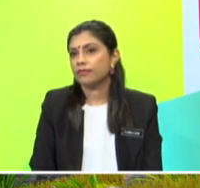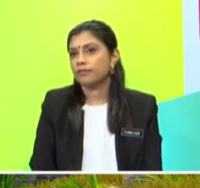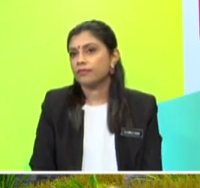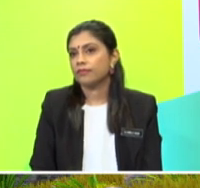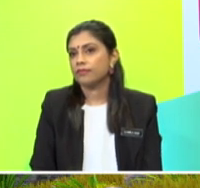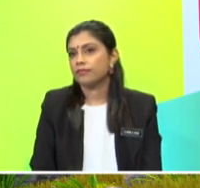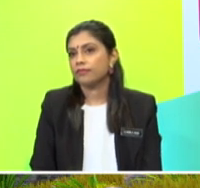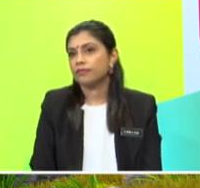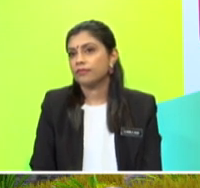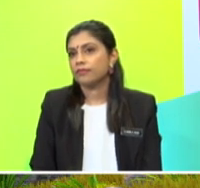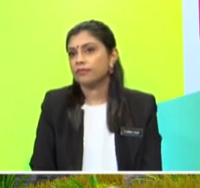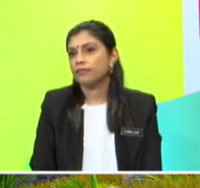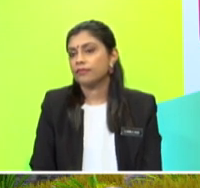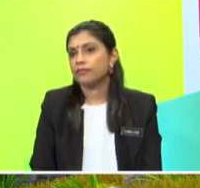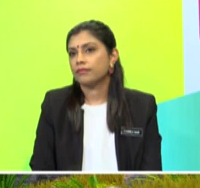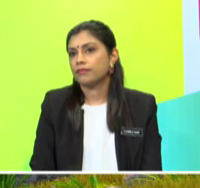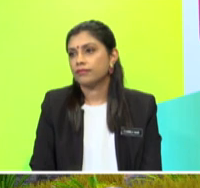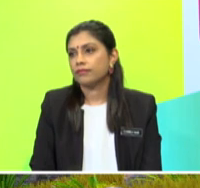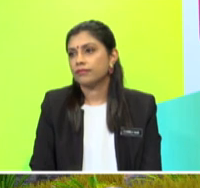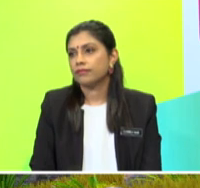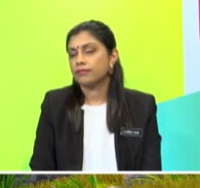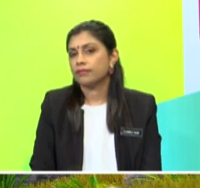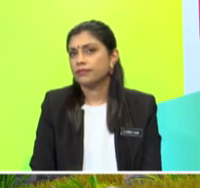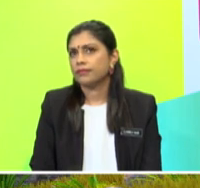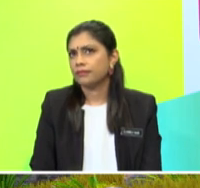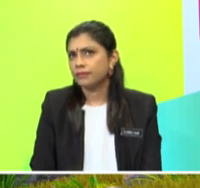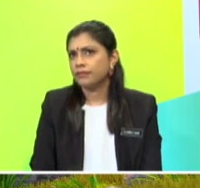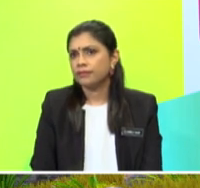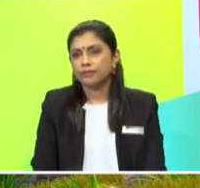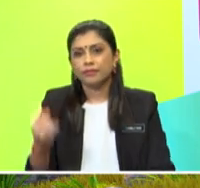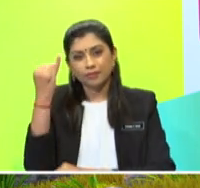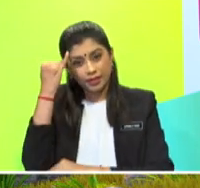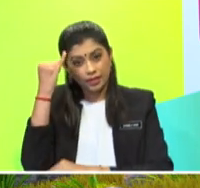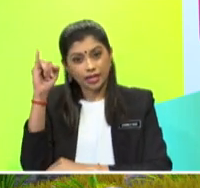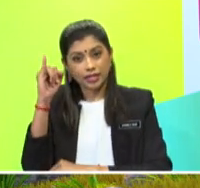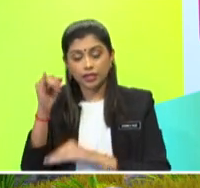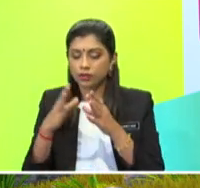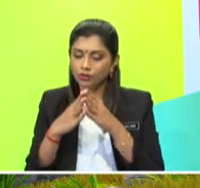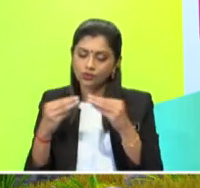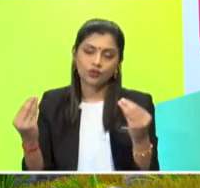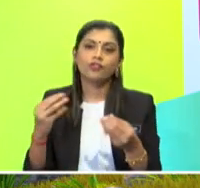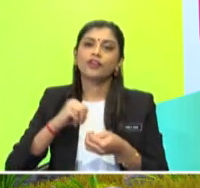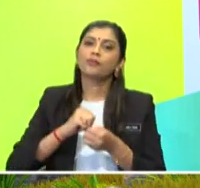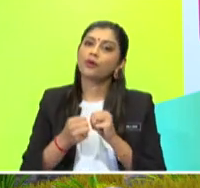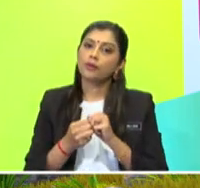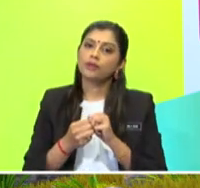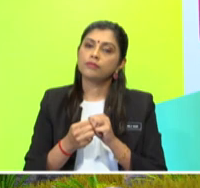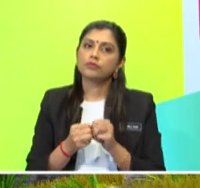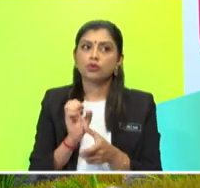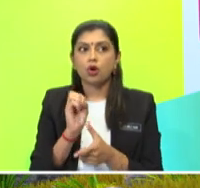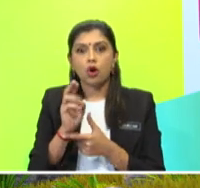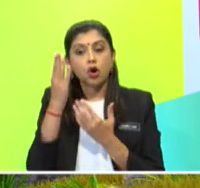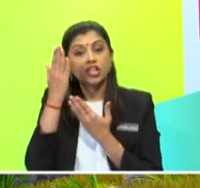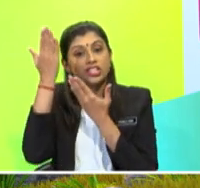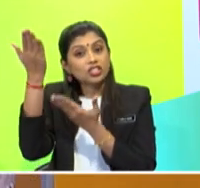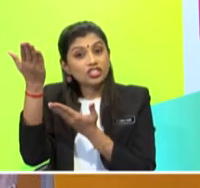Cool? Green represents ideas, solving problems, and suggestions. Exactly, spot on. Green represents